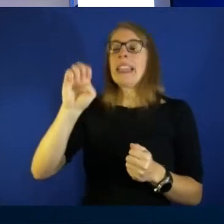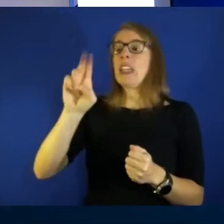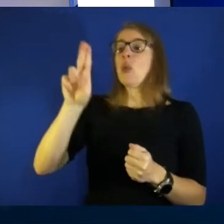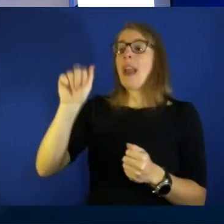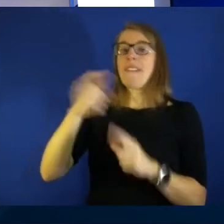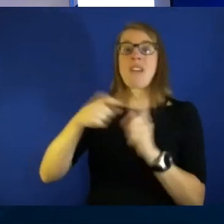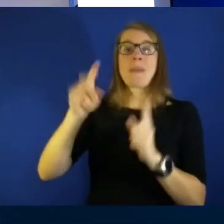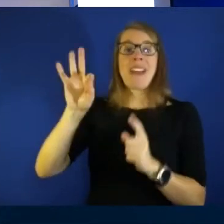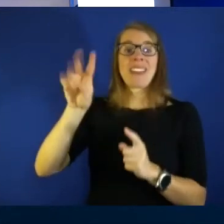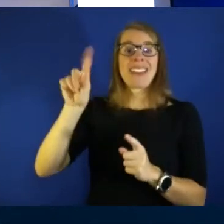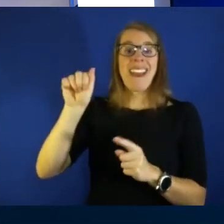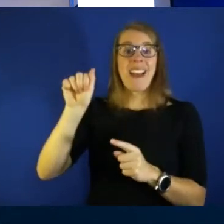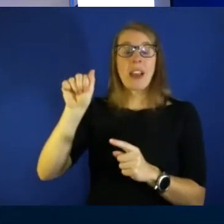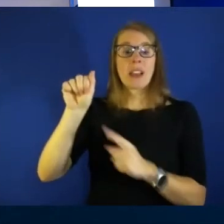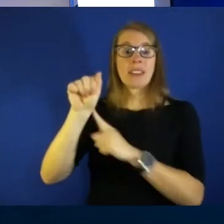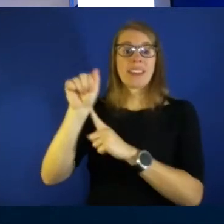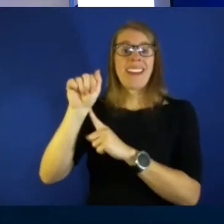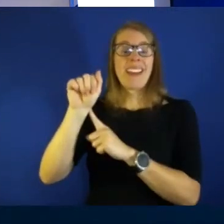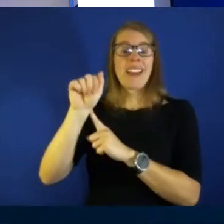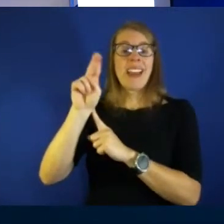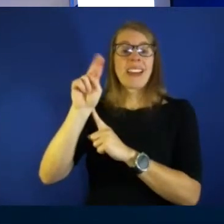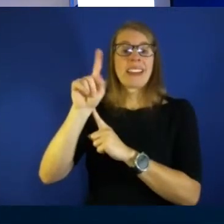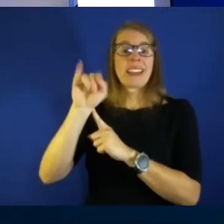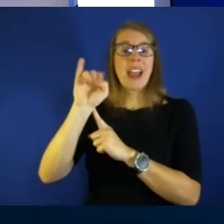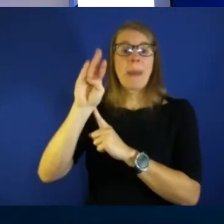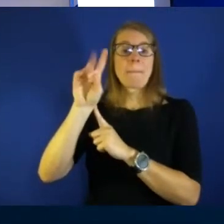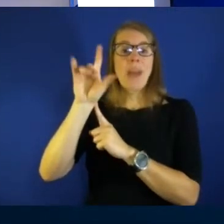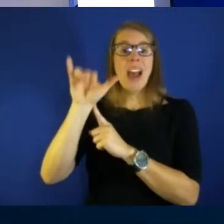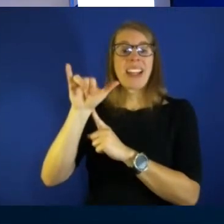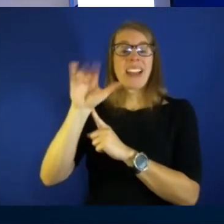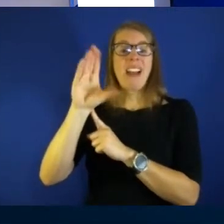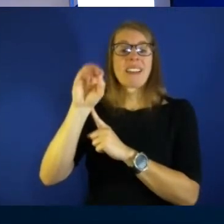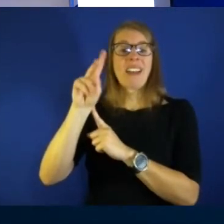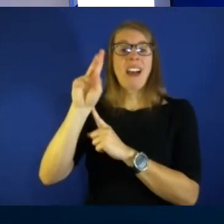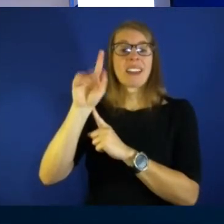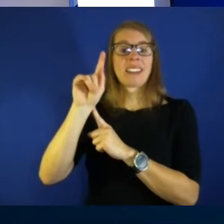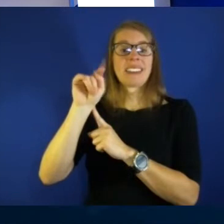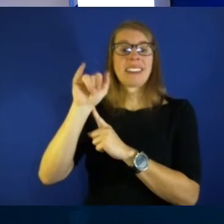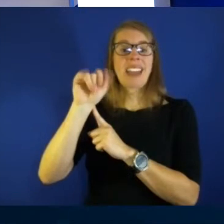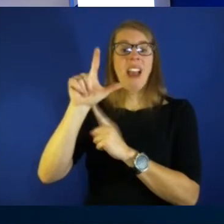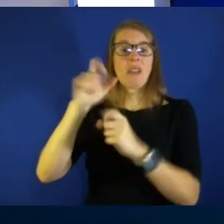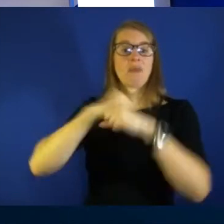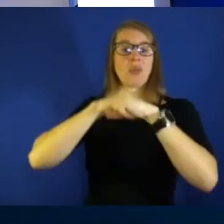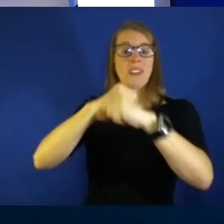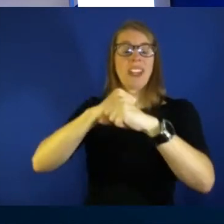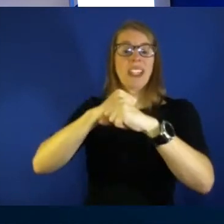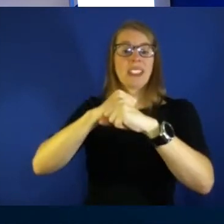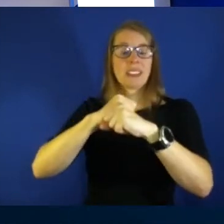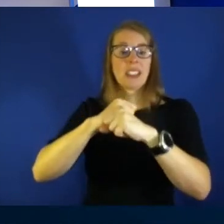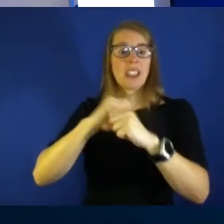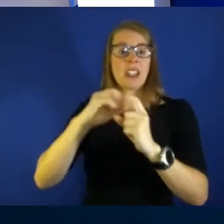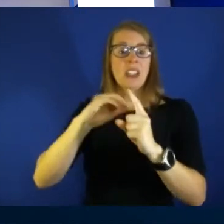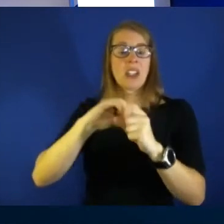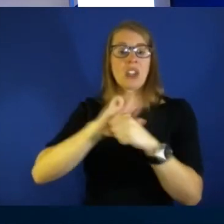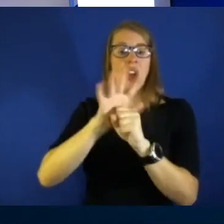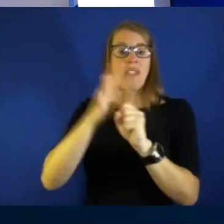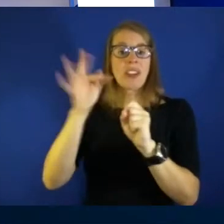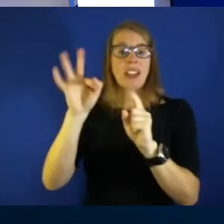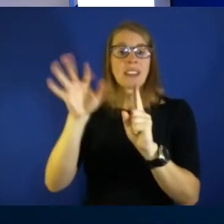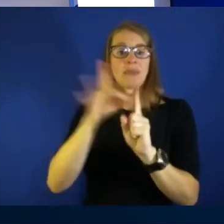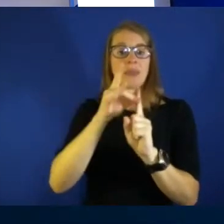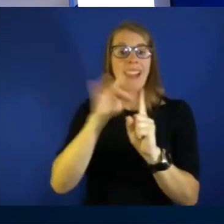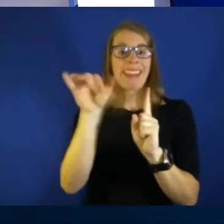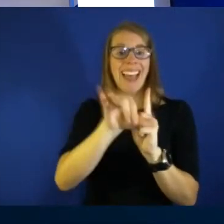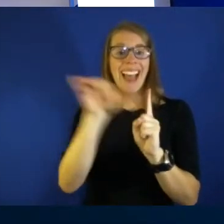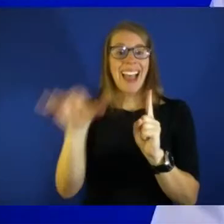antibody cocktail that the company claims can prevent symptomatic COVID-19 just like the vaccine. I know nothing's just like the vaccine, but what are your thoughts on that?